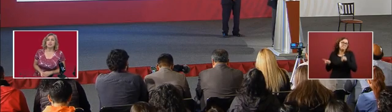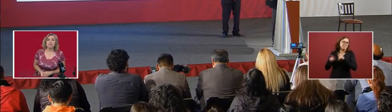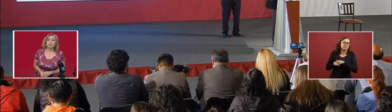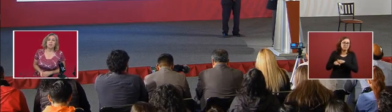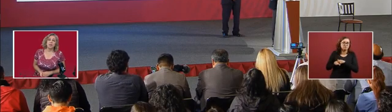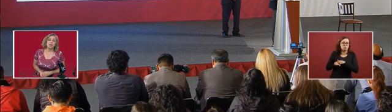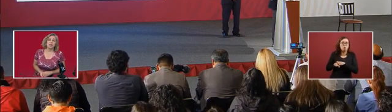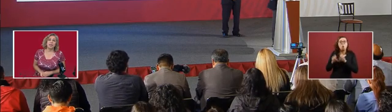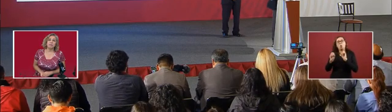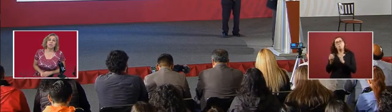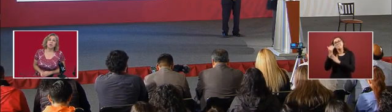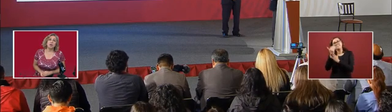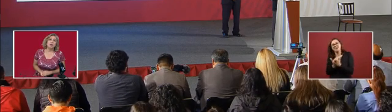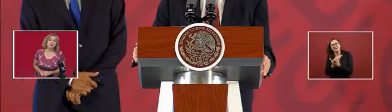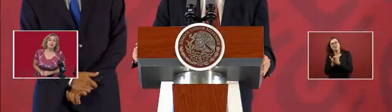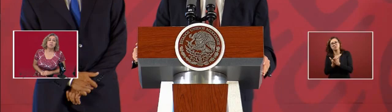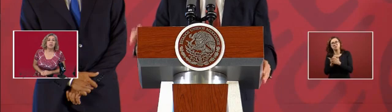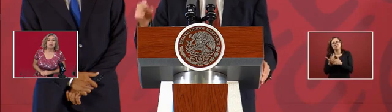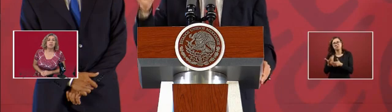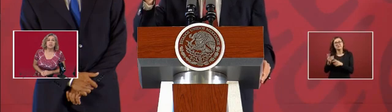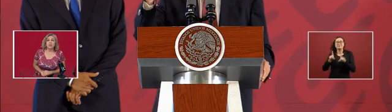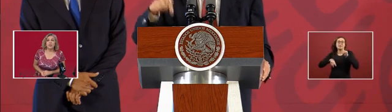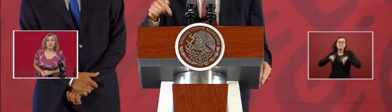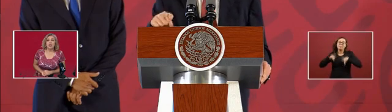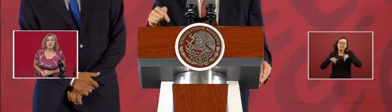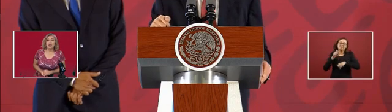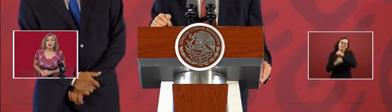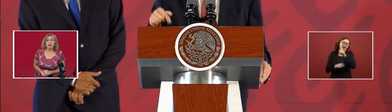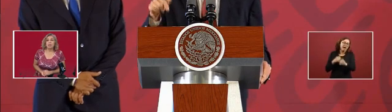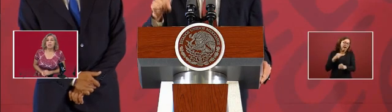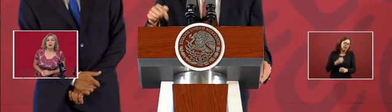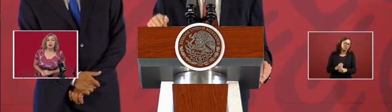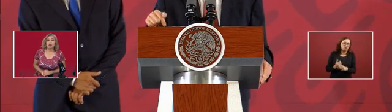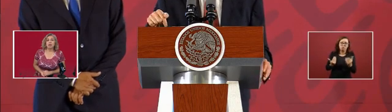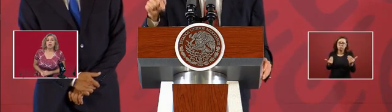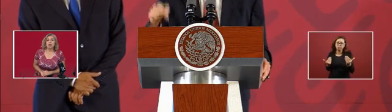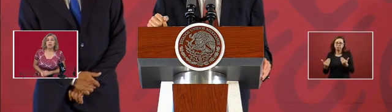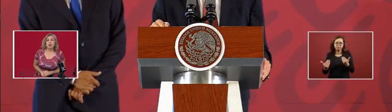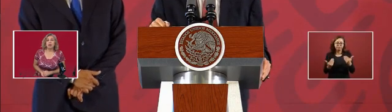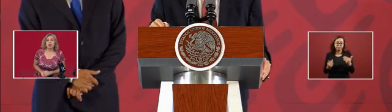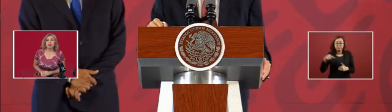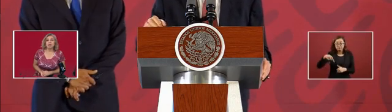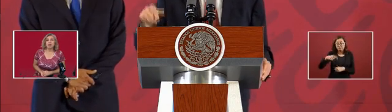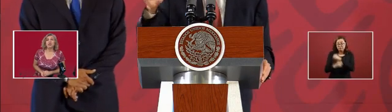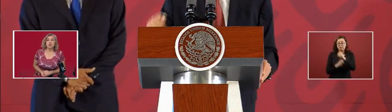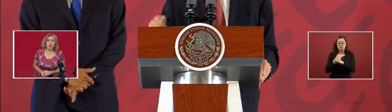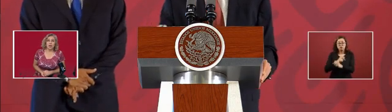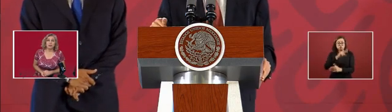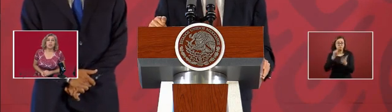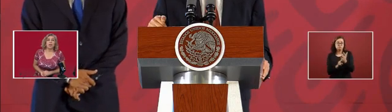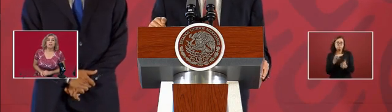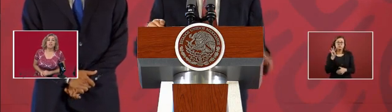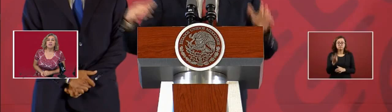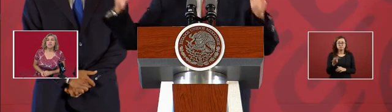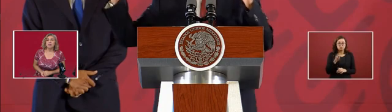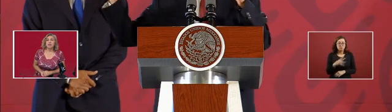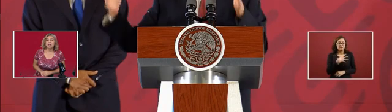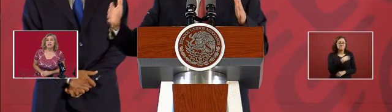Yes, that is true. But that has happened several years in the past when you compare it with the